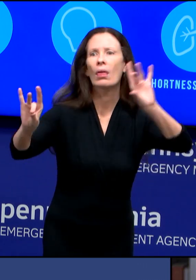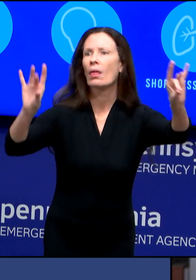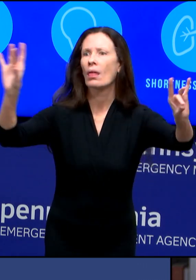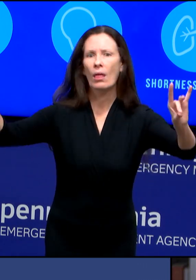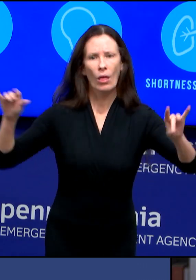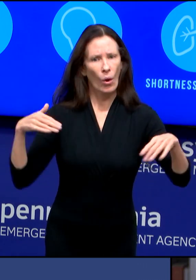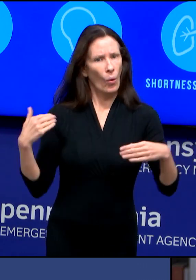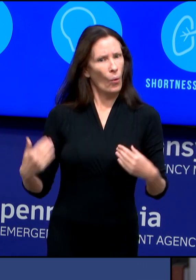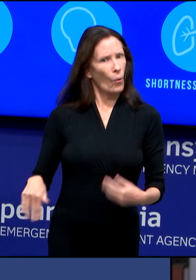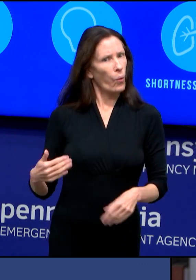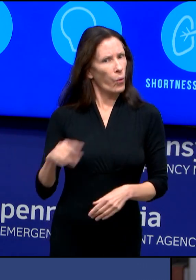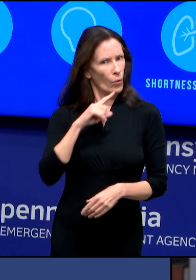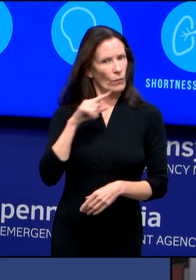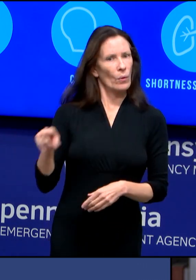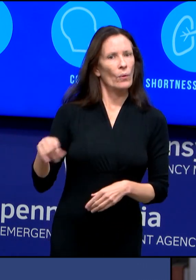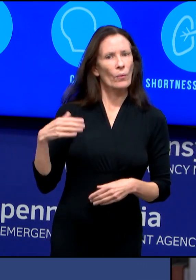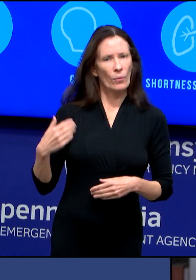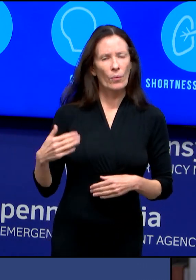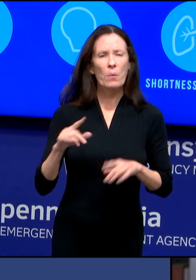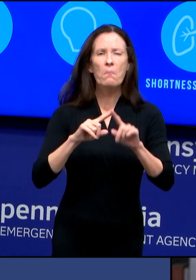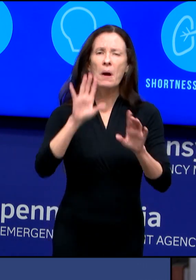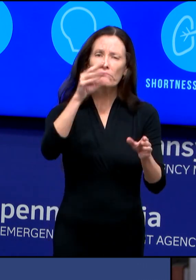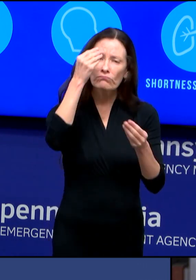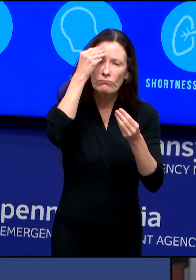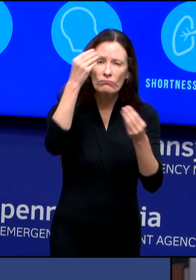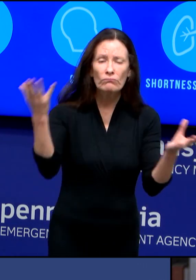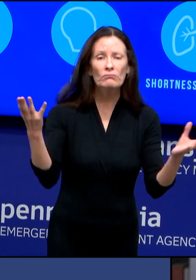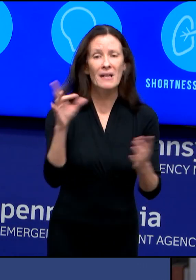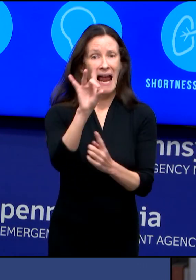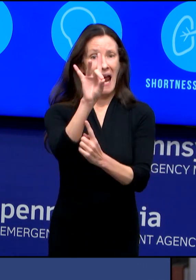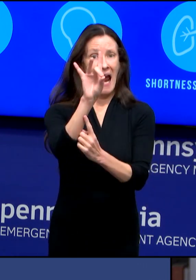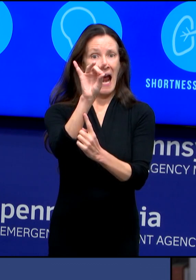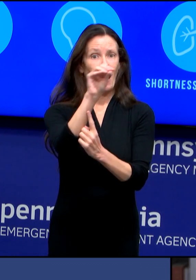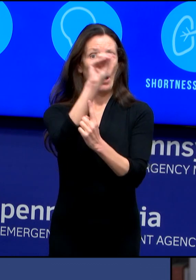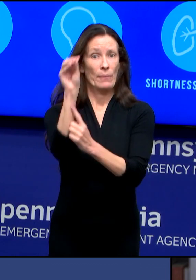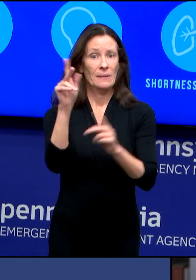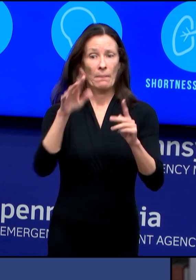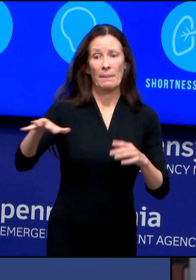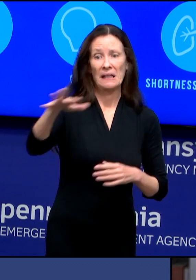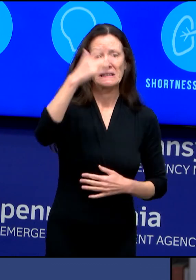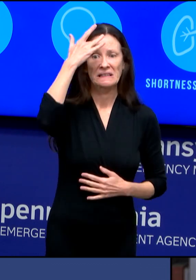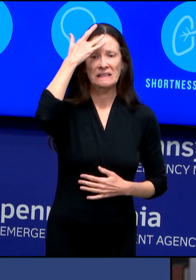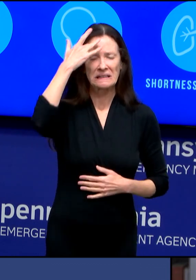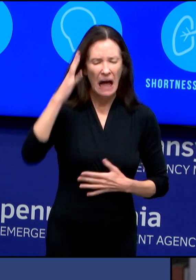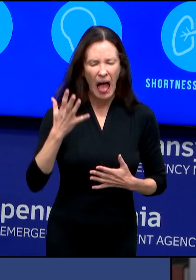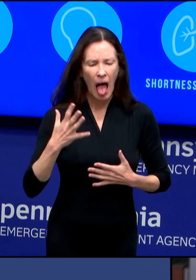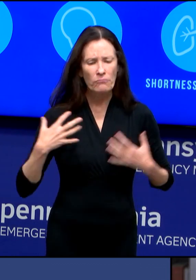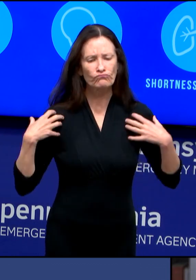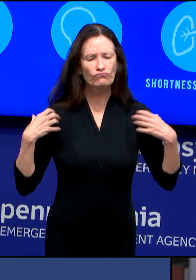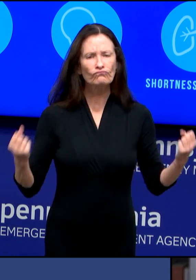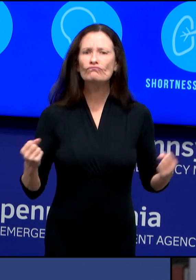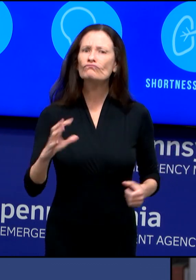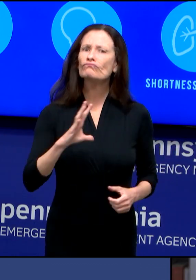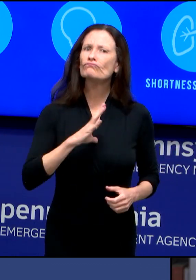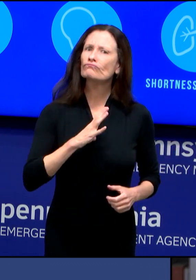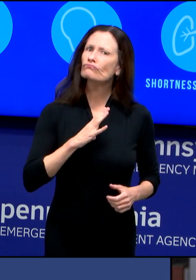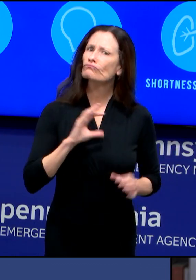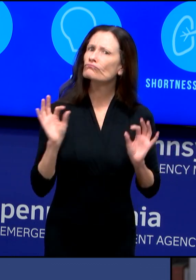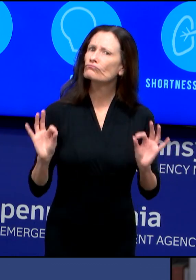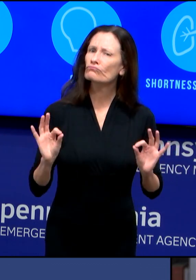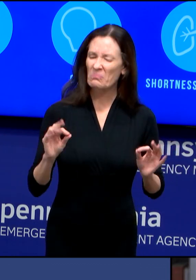deal? The big deal is that 20% are in danger. And that 20% includes our loved ones and our